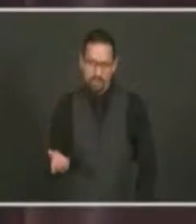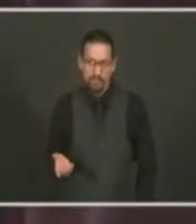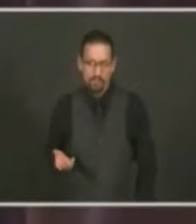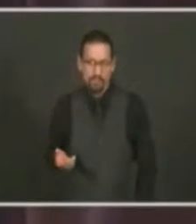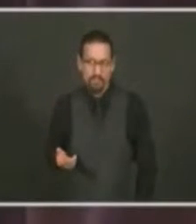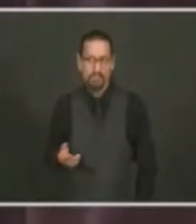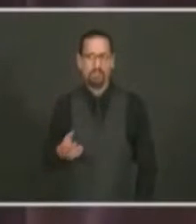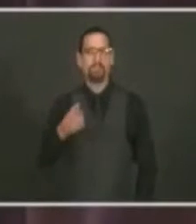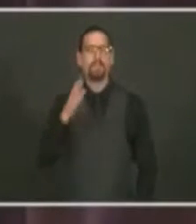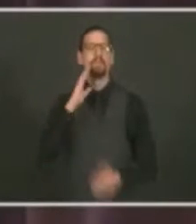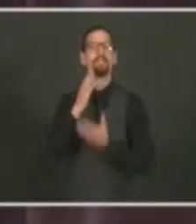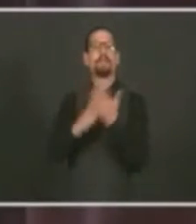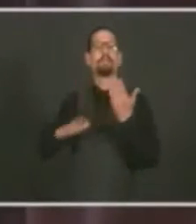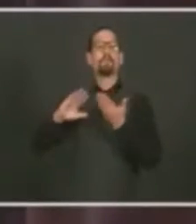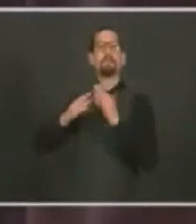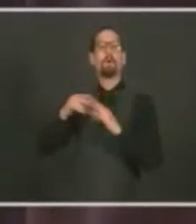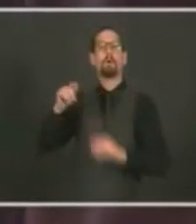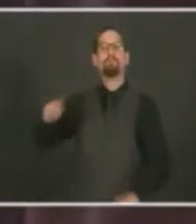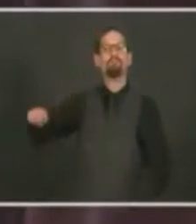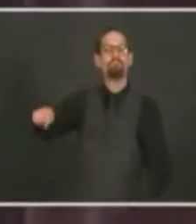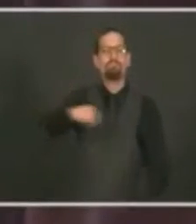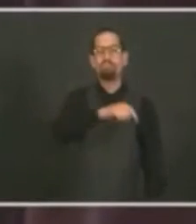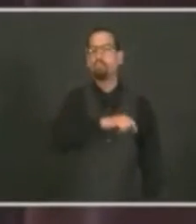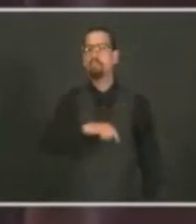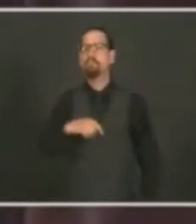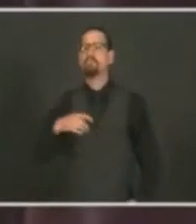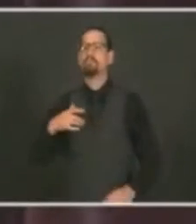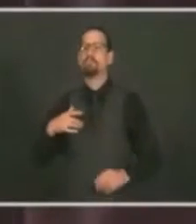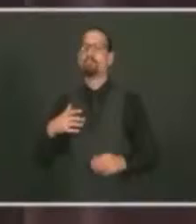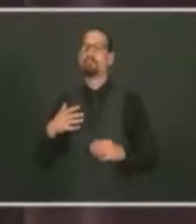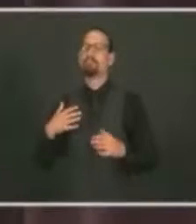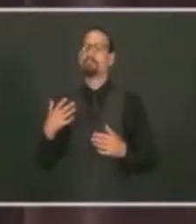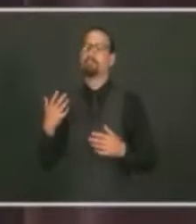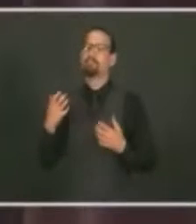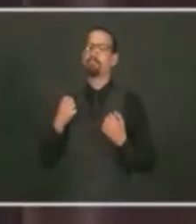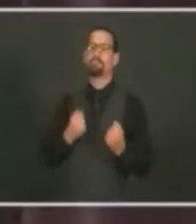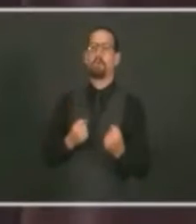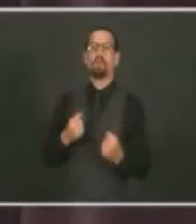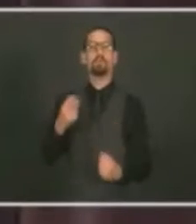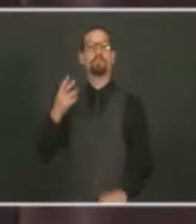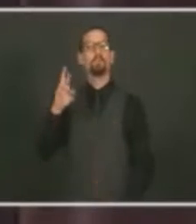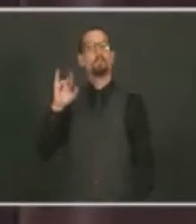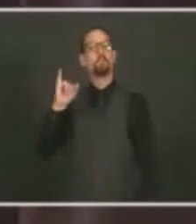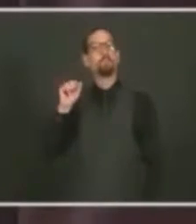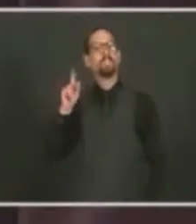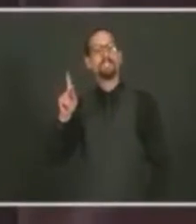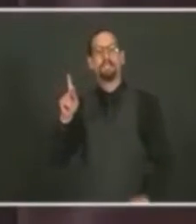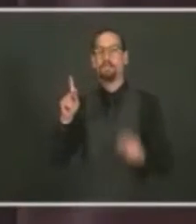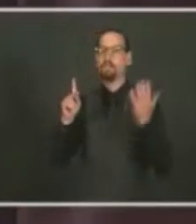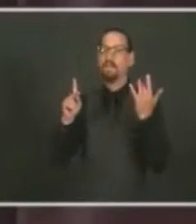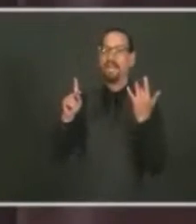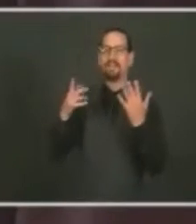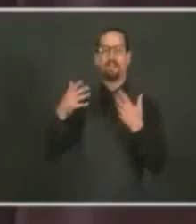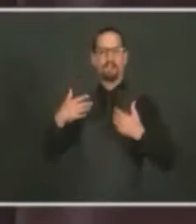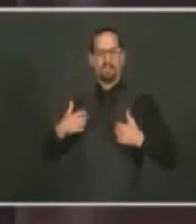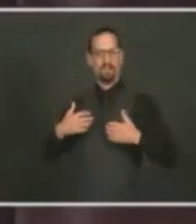have a higher prevalence of the disease, are more densely populated urban communities. So if